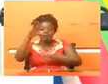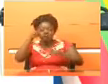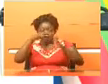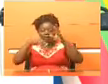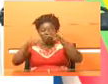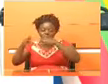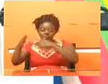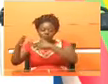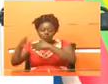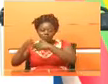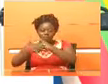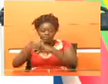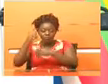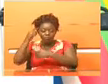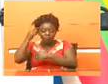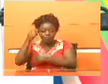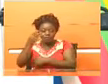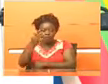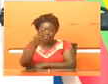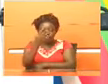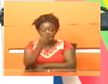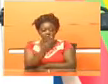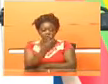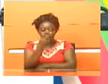closed for 42 days,